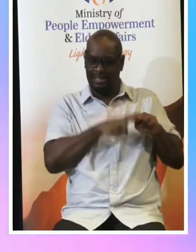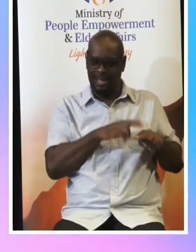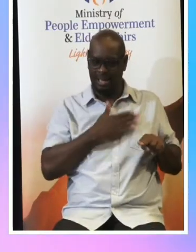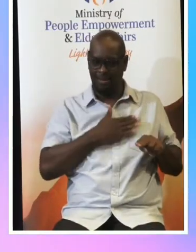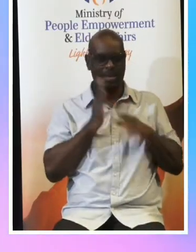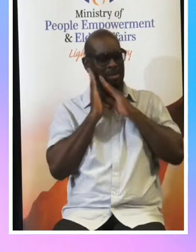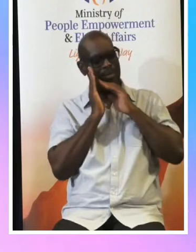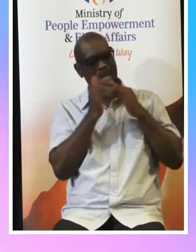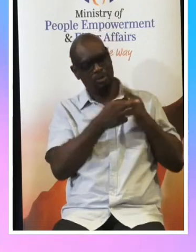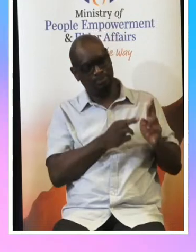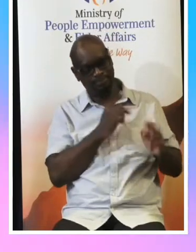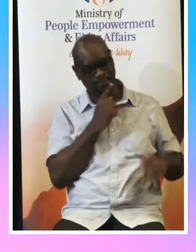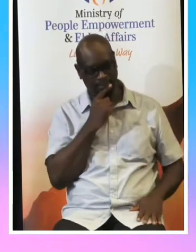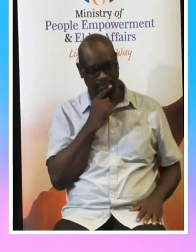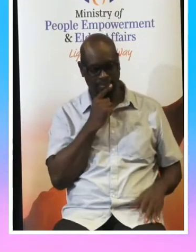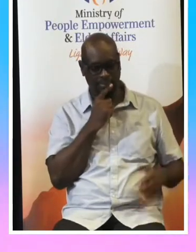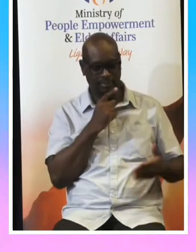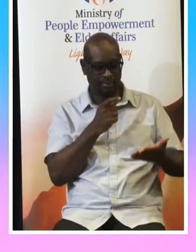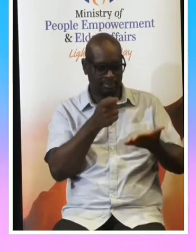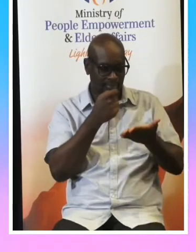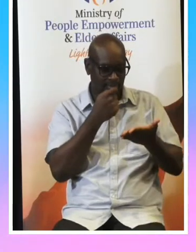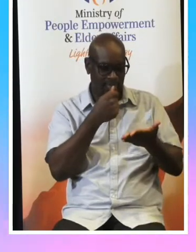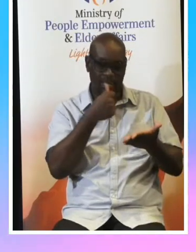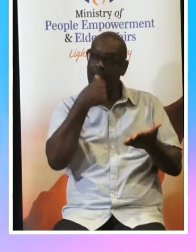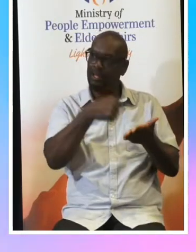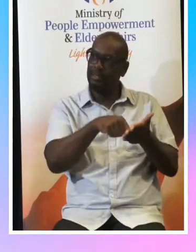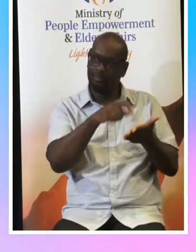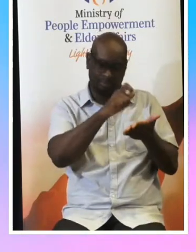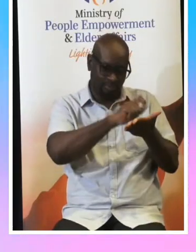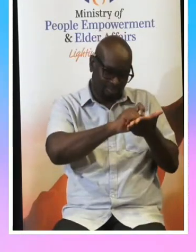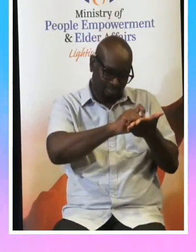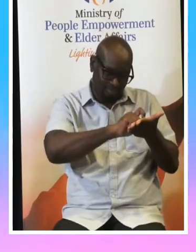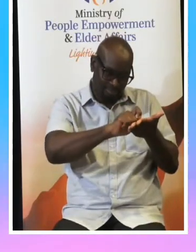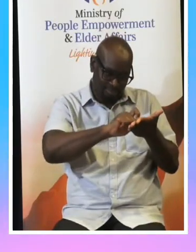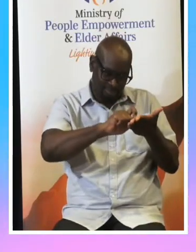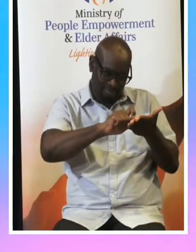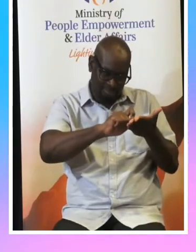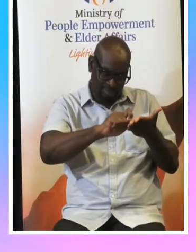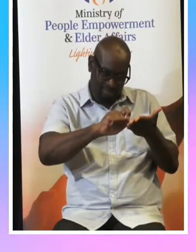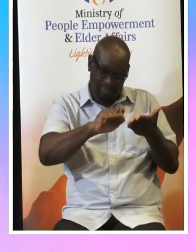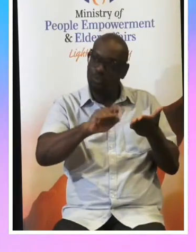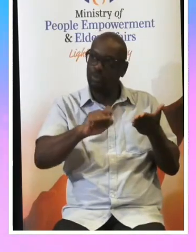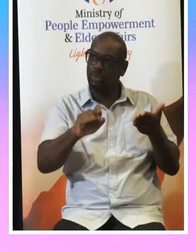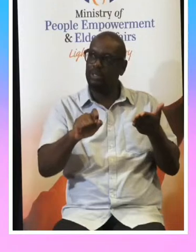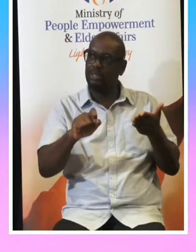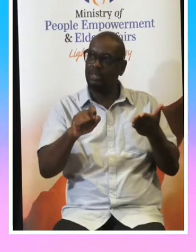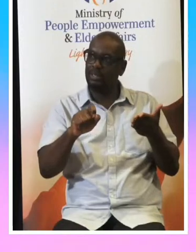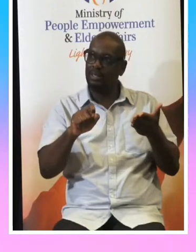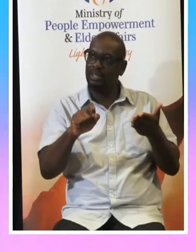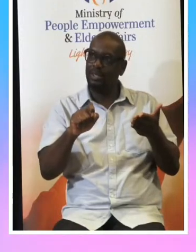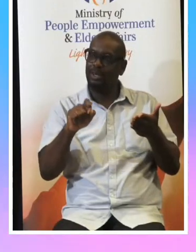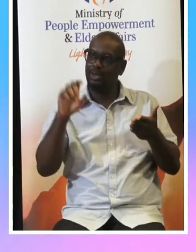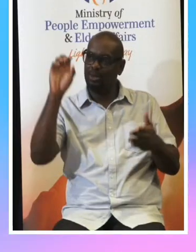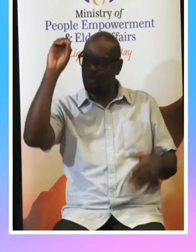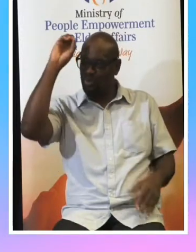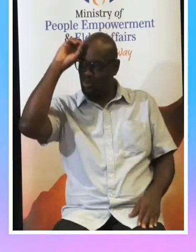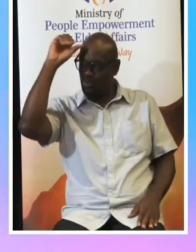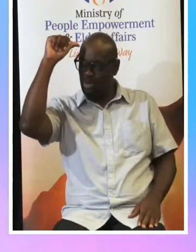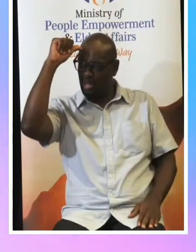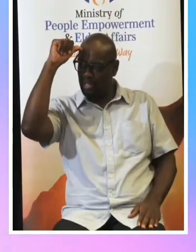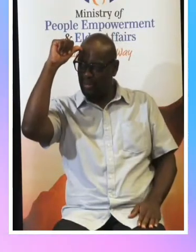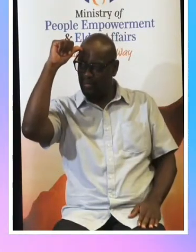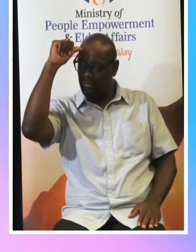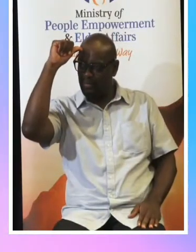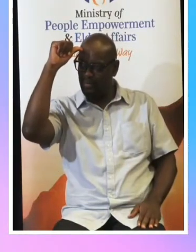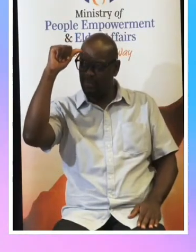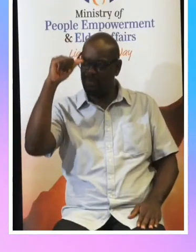and wrote a letter to the re-elected Prime Minister of Barbados, Owen Arthur, asking him